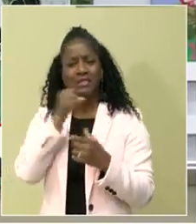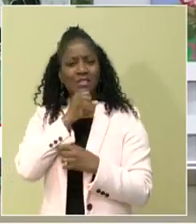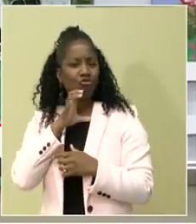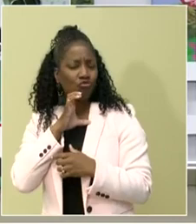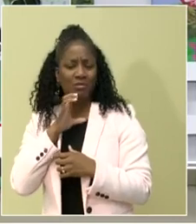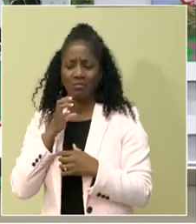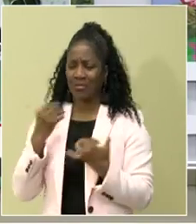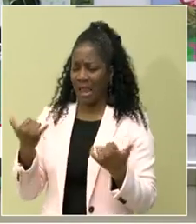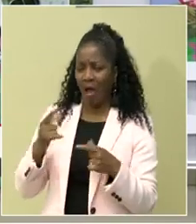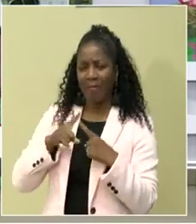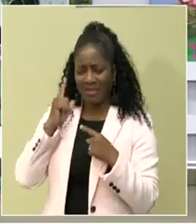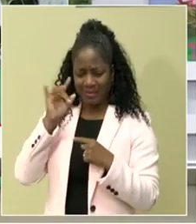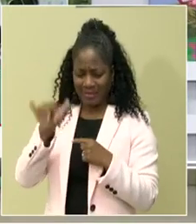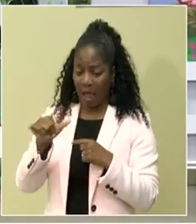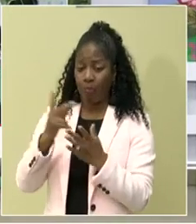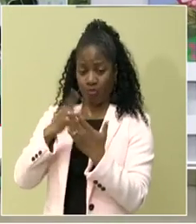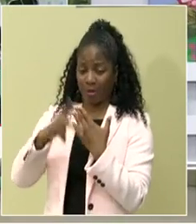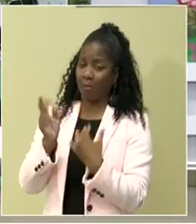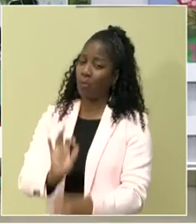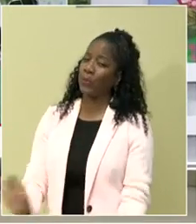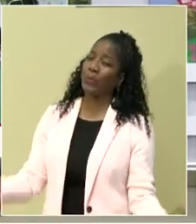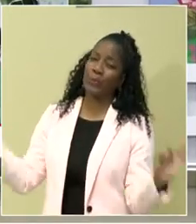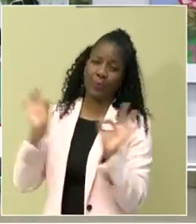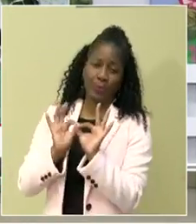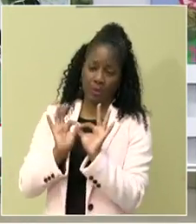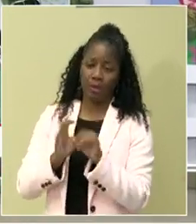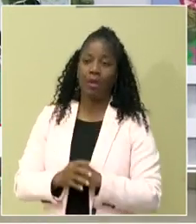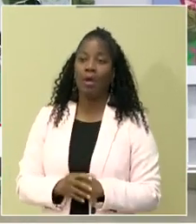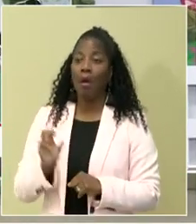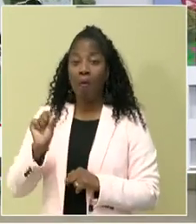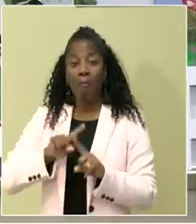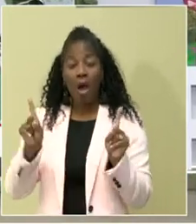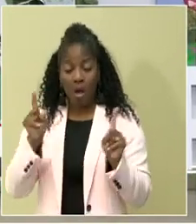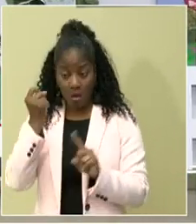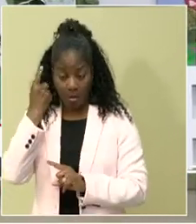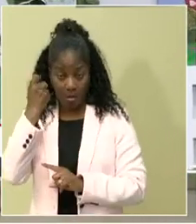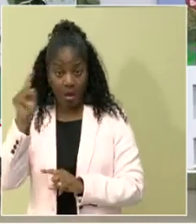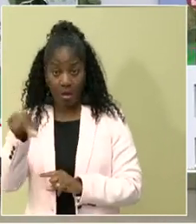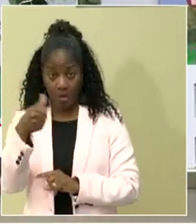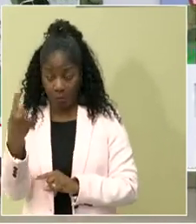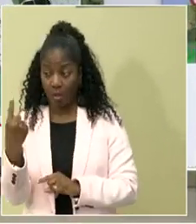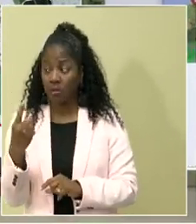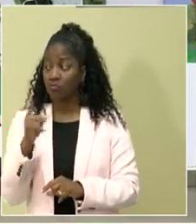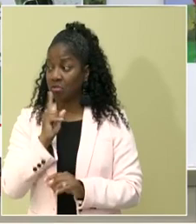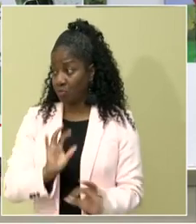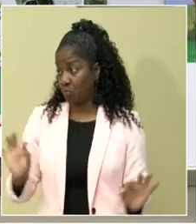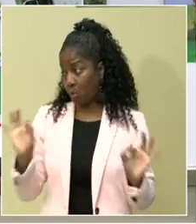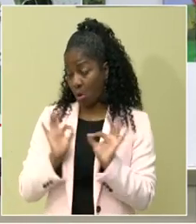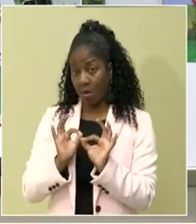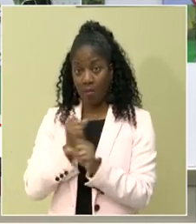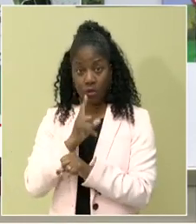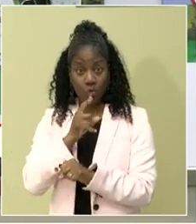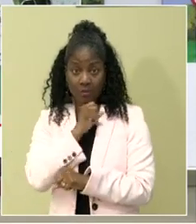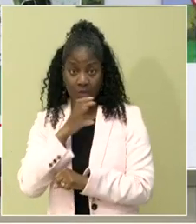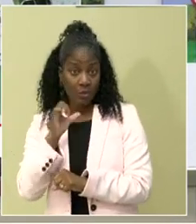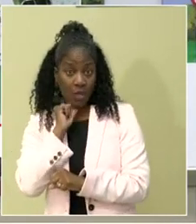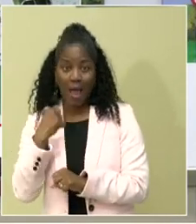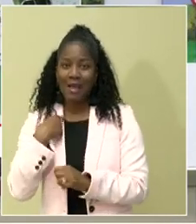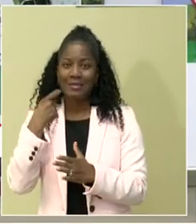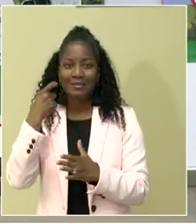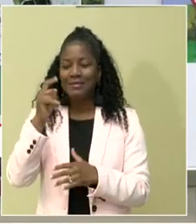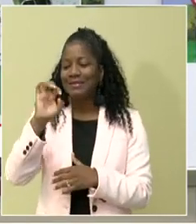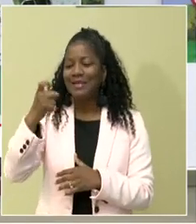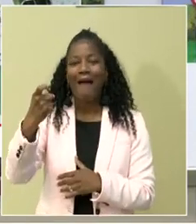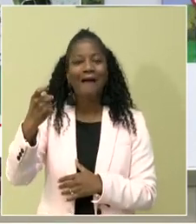at Home program is important. Here's another one that's really important, and that's to make sure that seniors don't get taxed out